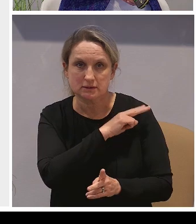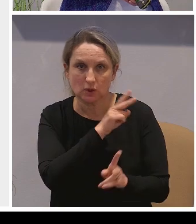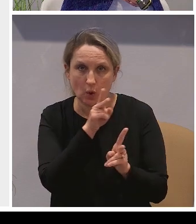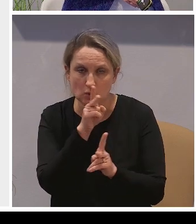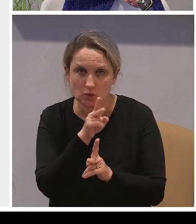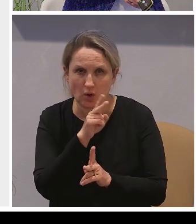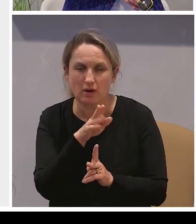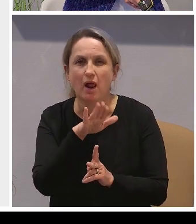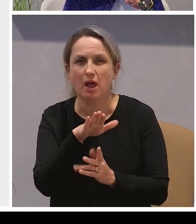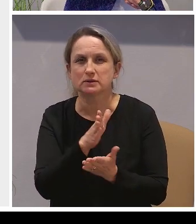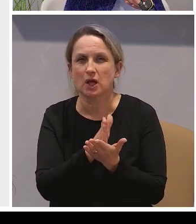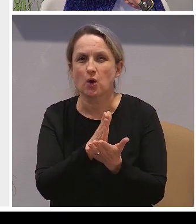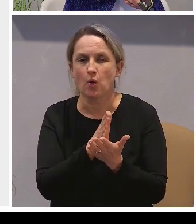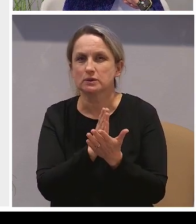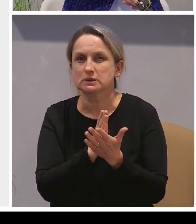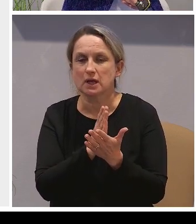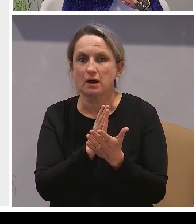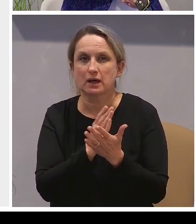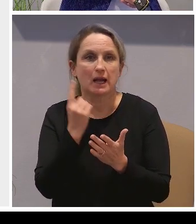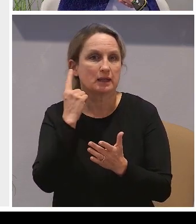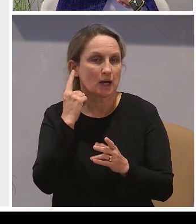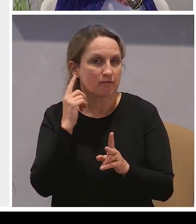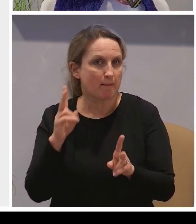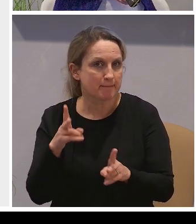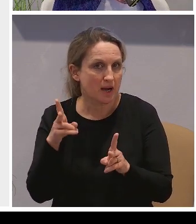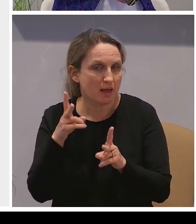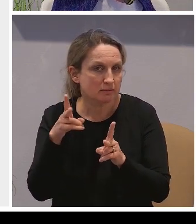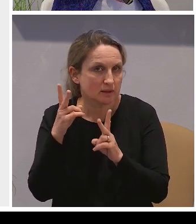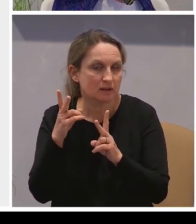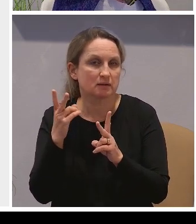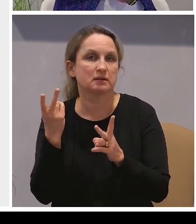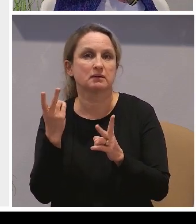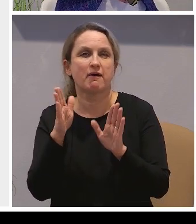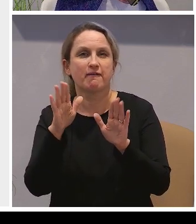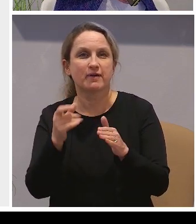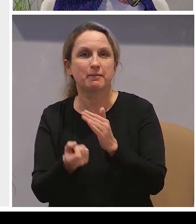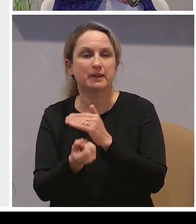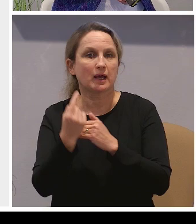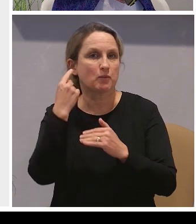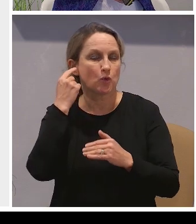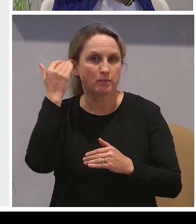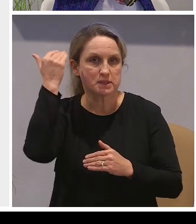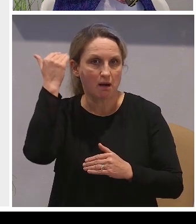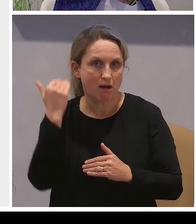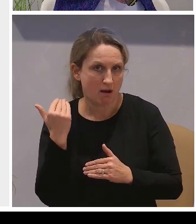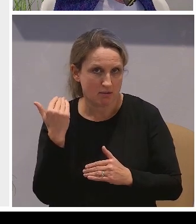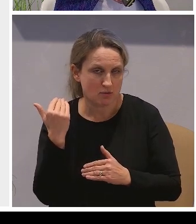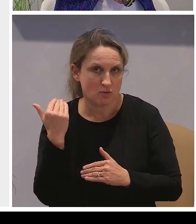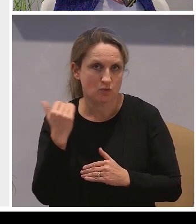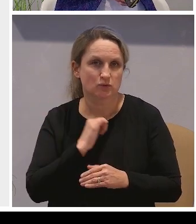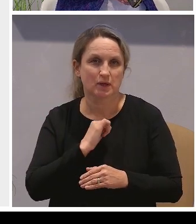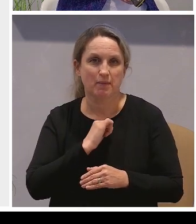They should definitely be checked by the ophthalmologist. Also, they have